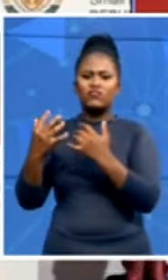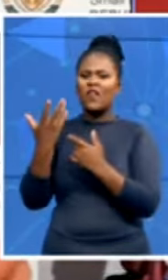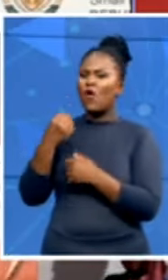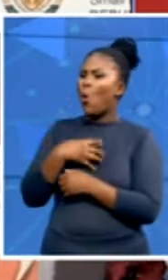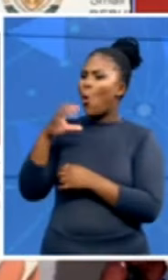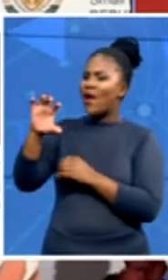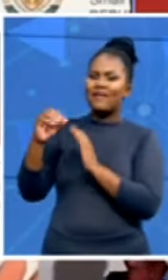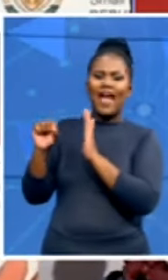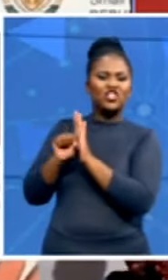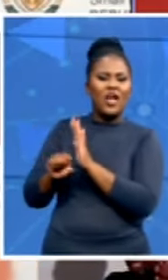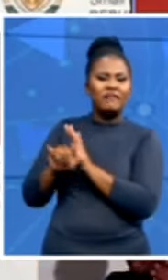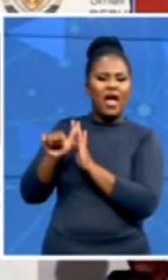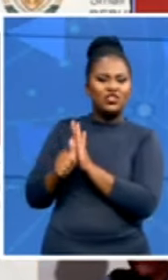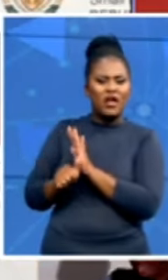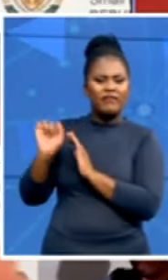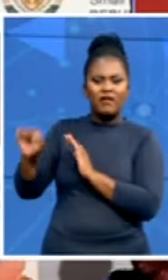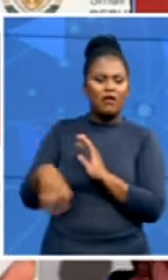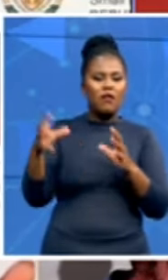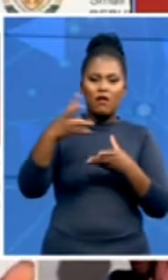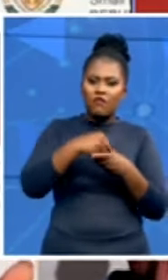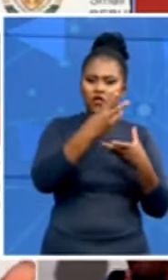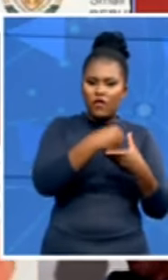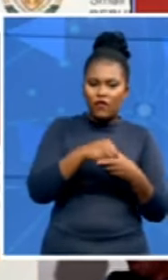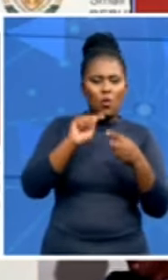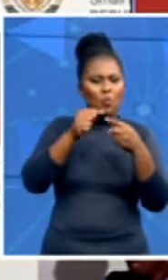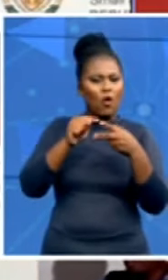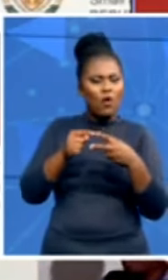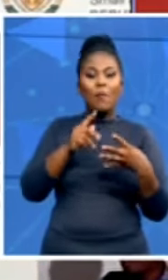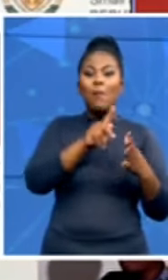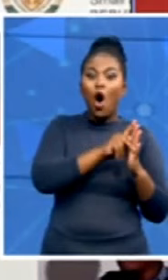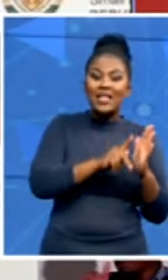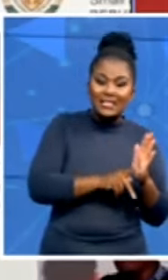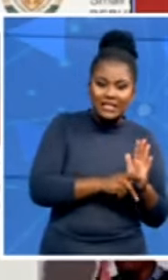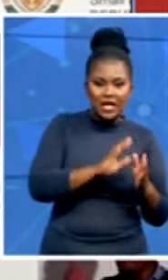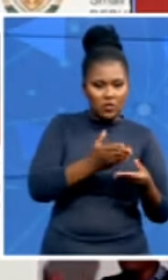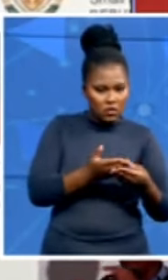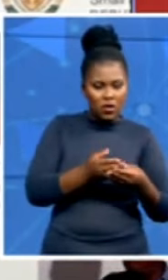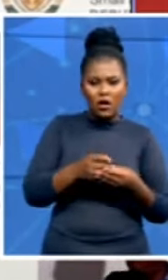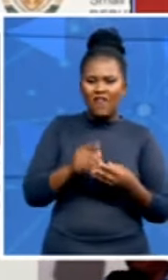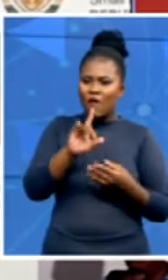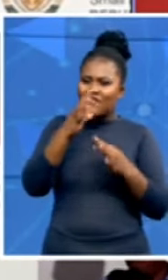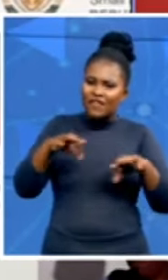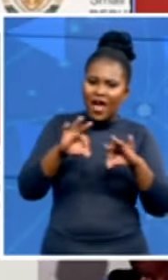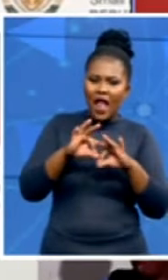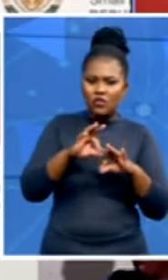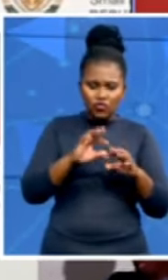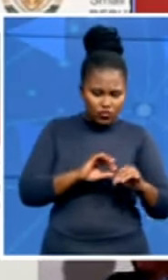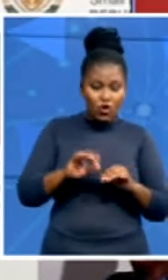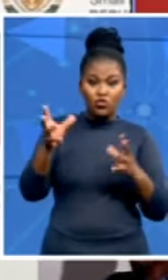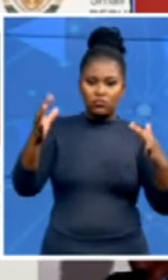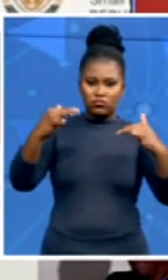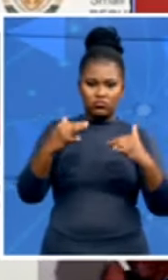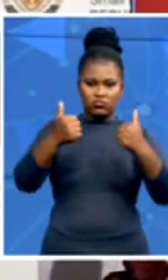are the basic policies and these are the values that we are driving. When you come to do trade with us, understand that we have